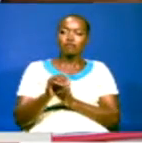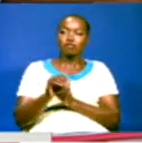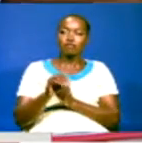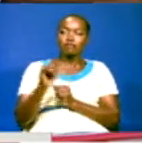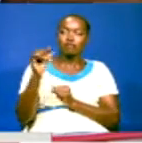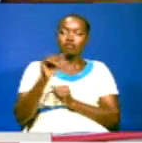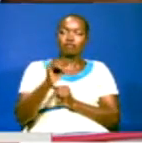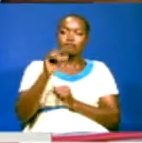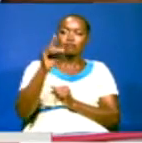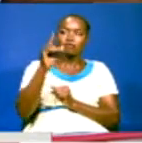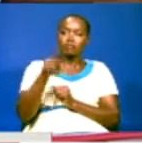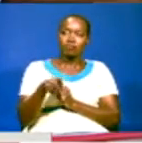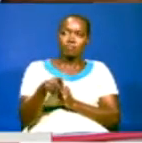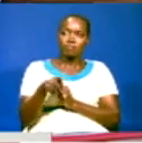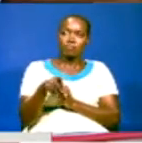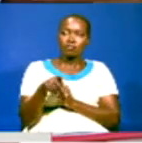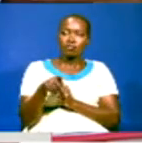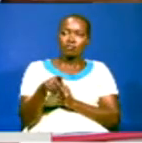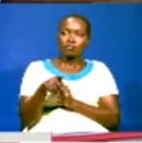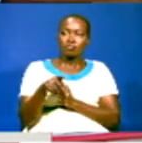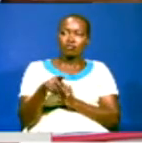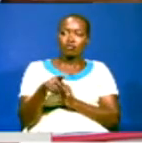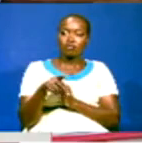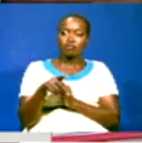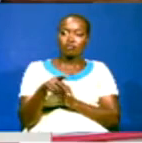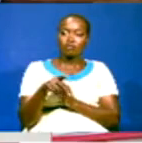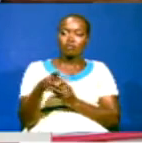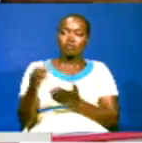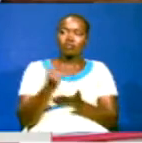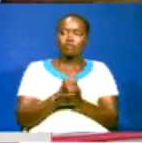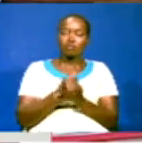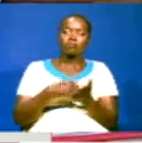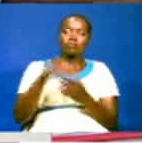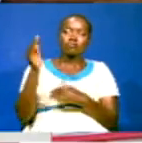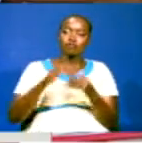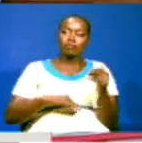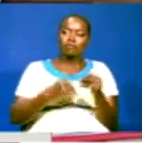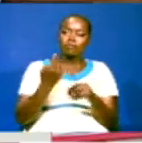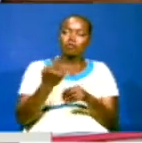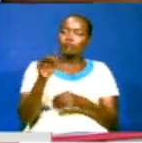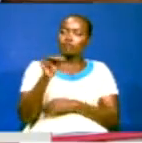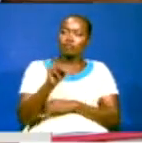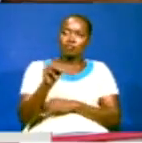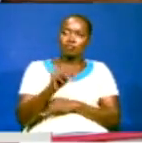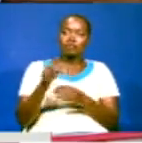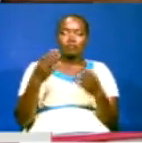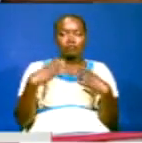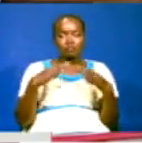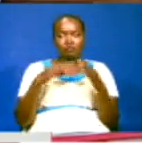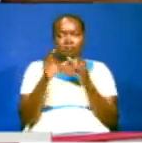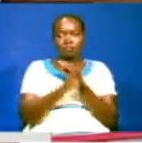this country. It is a ministry that is employing more than 1 million people in this